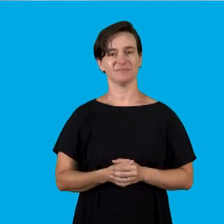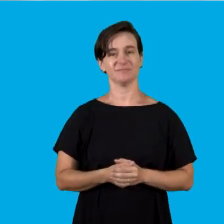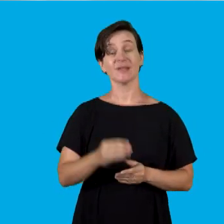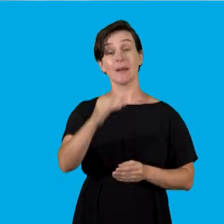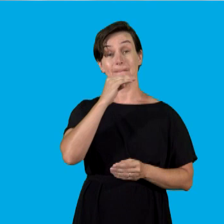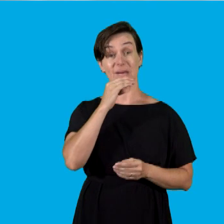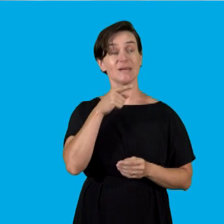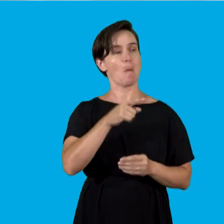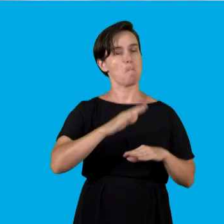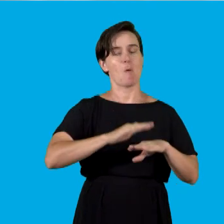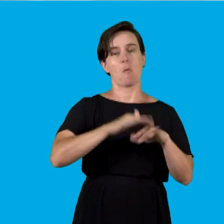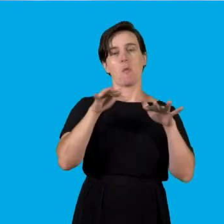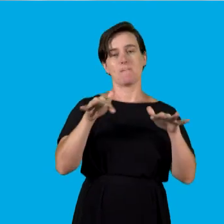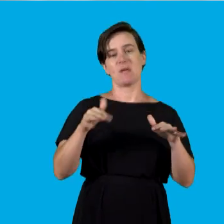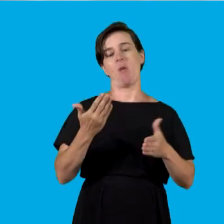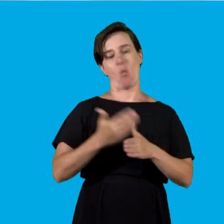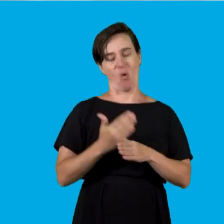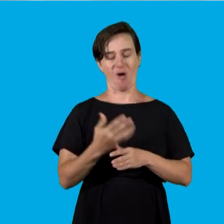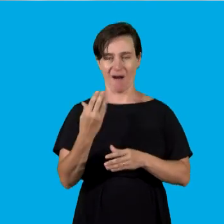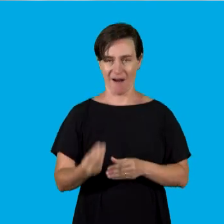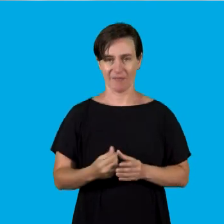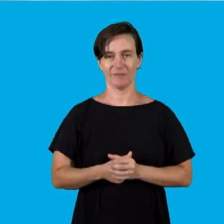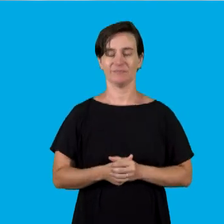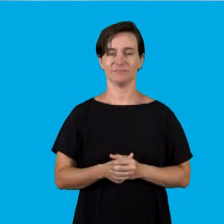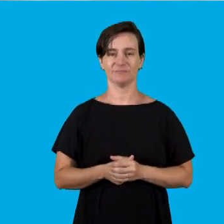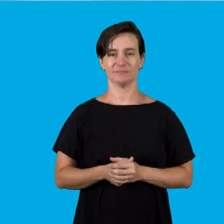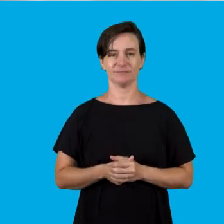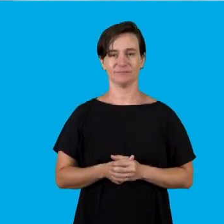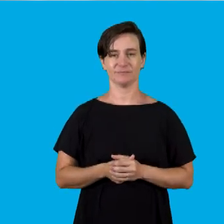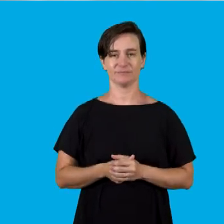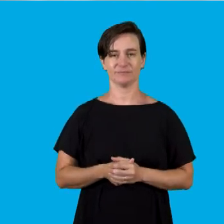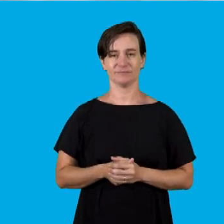simply means that unemployment is going to do what? It's going to reduce in the community.